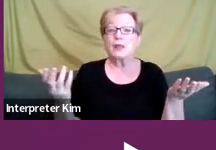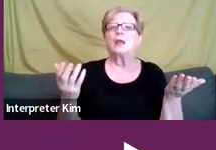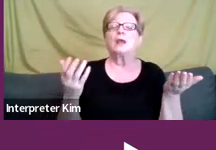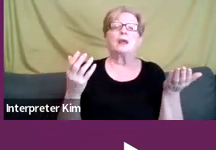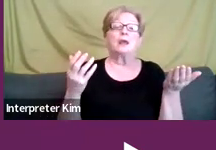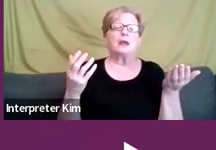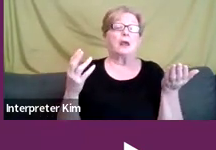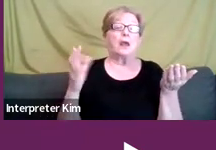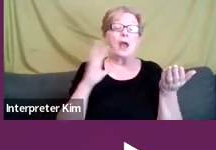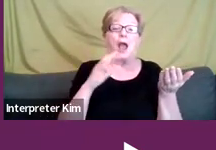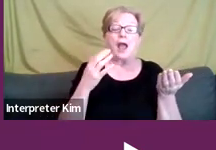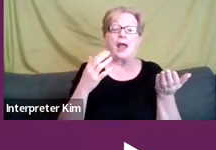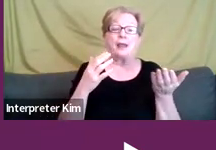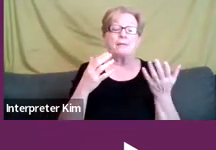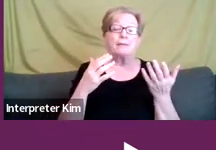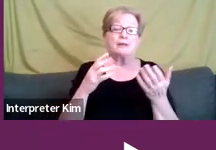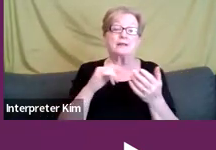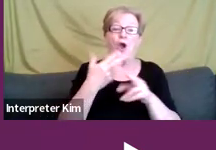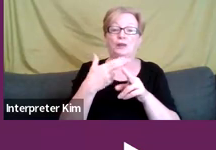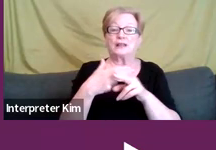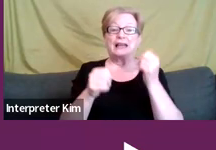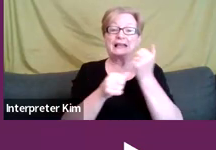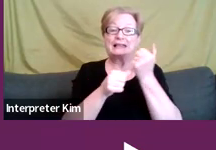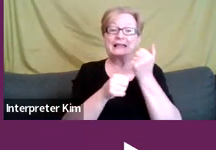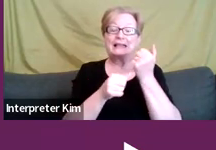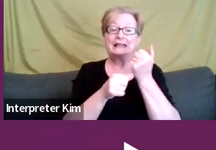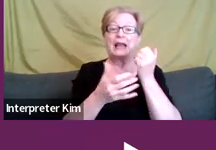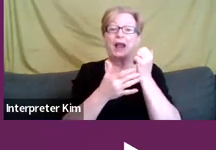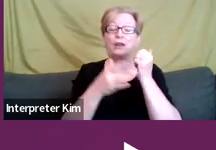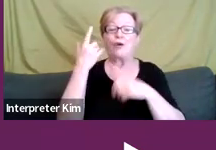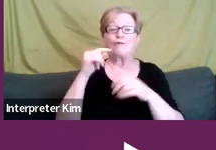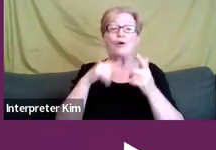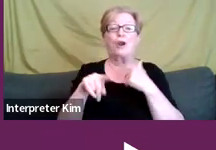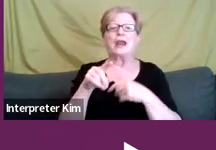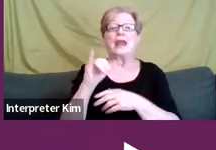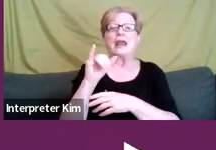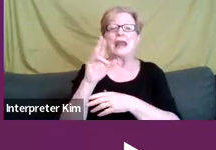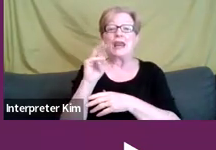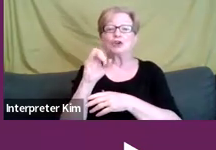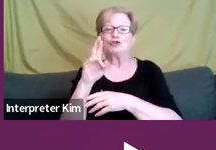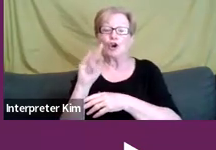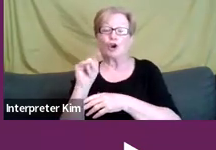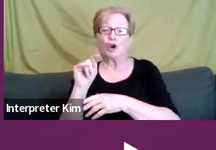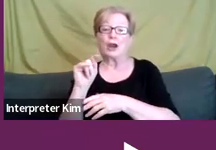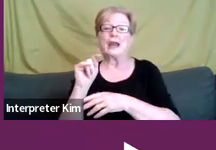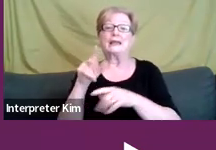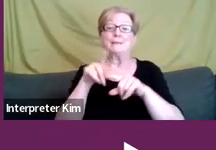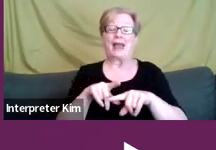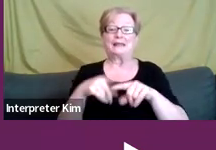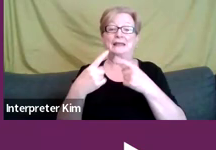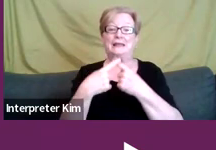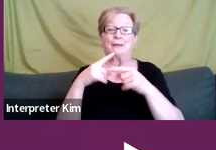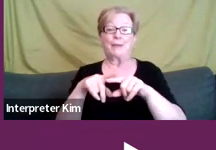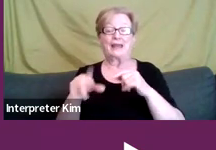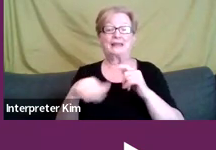of formatted it as assistive technology for interdependence and personal safety because, from the perspective of the employee,